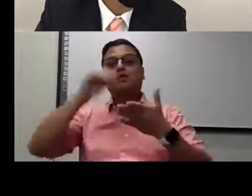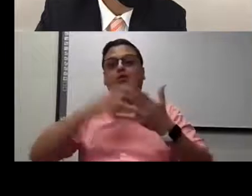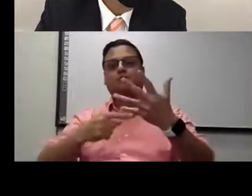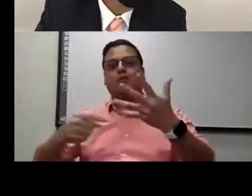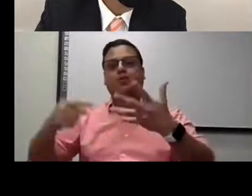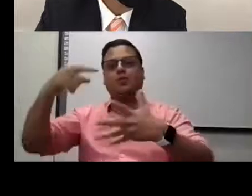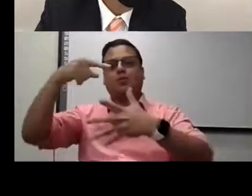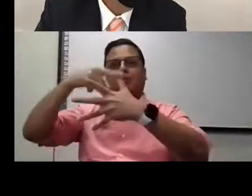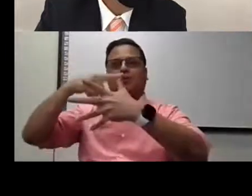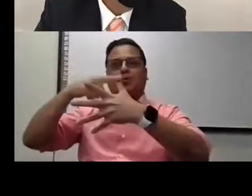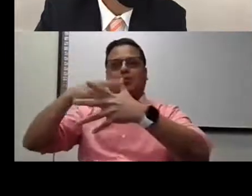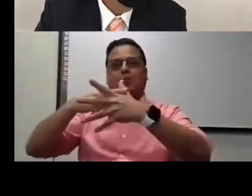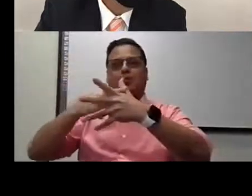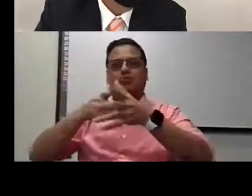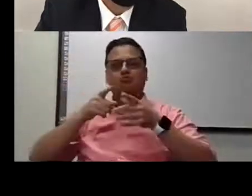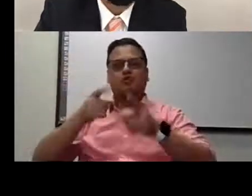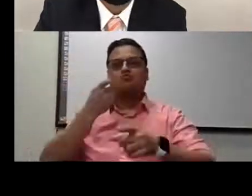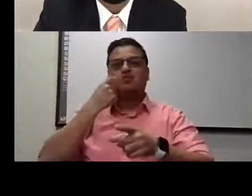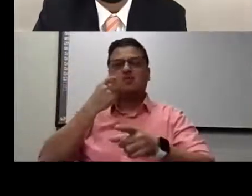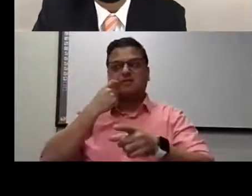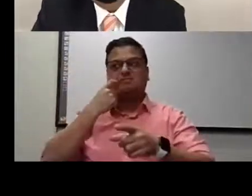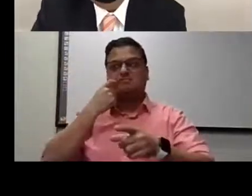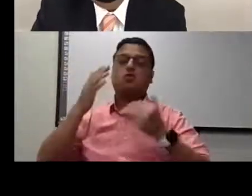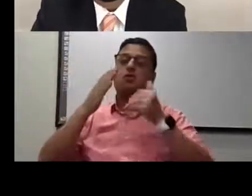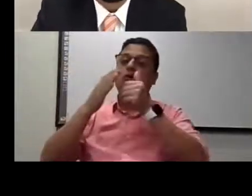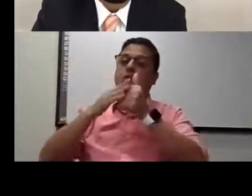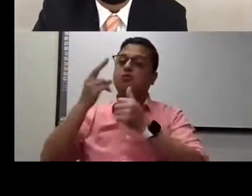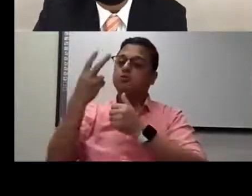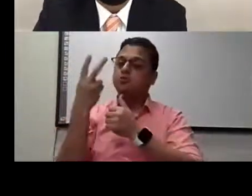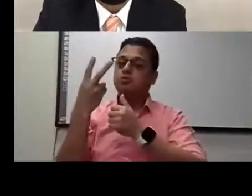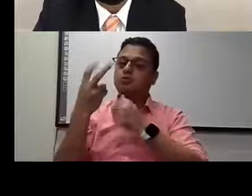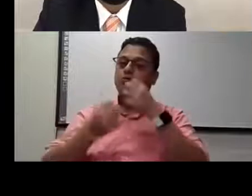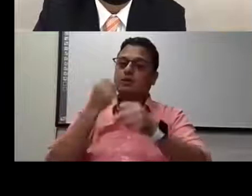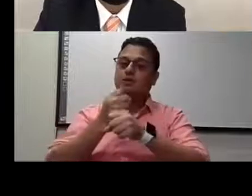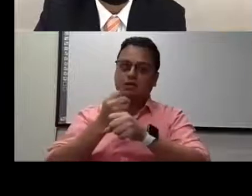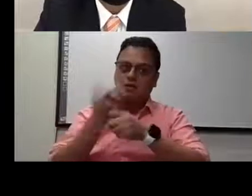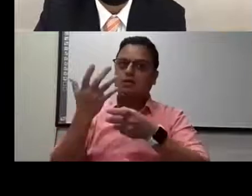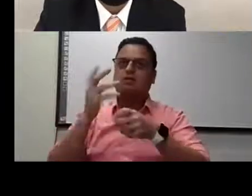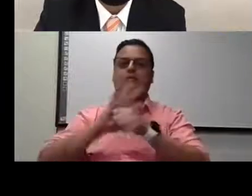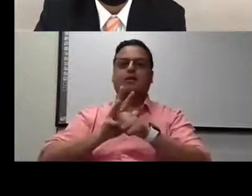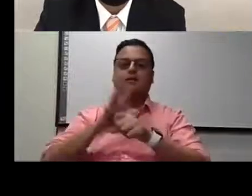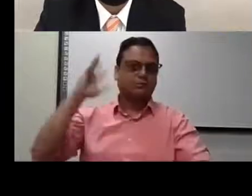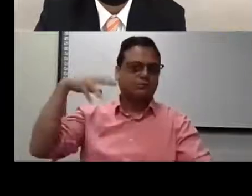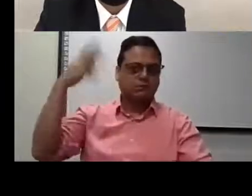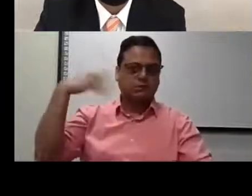this past year and a half, almost 2 years of pandemic madness. Thank you.